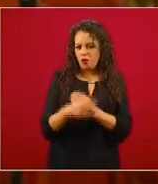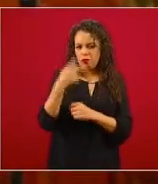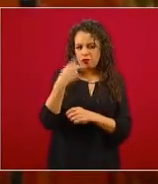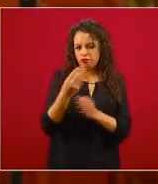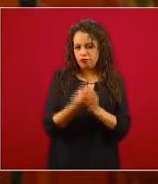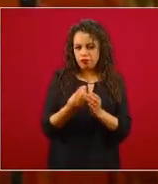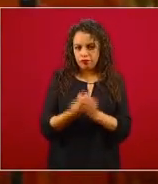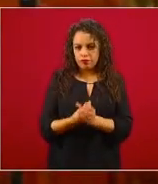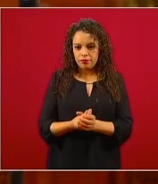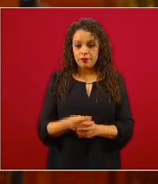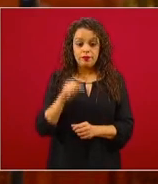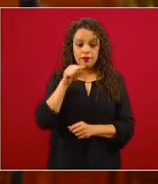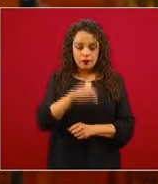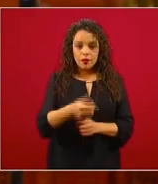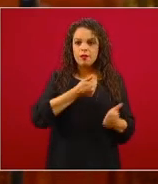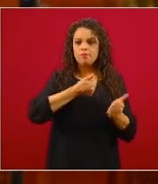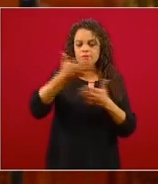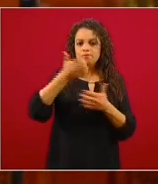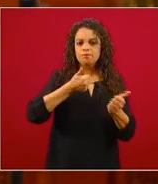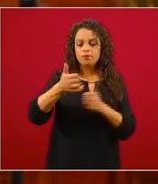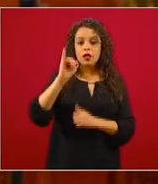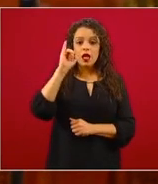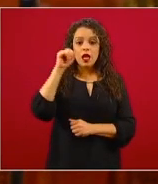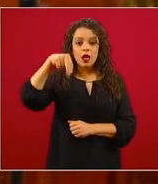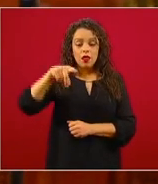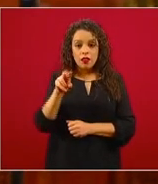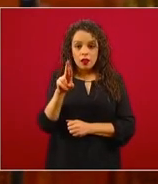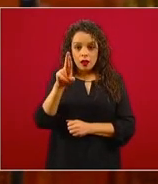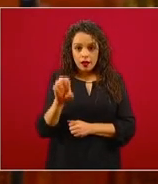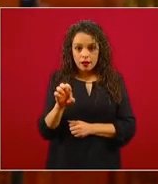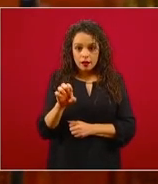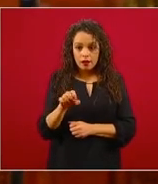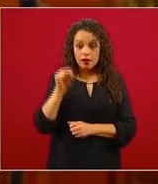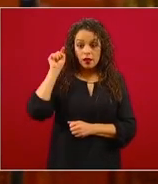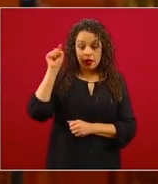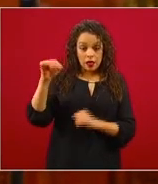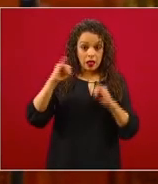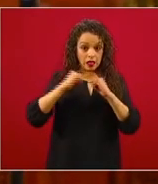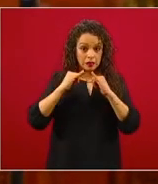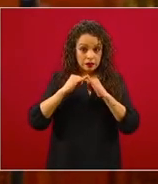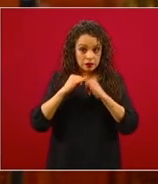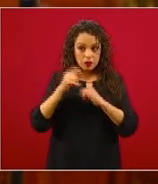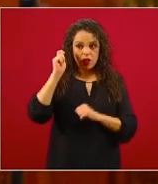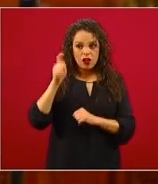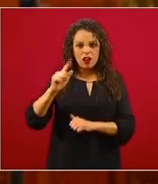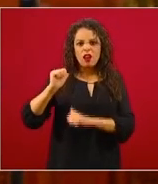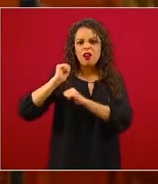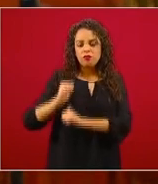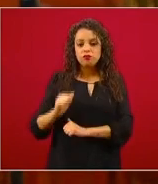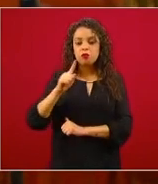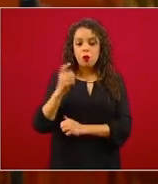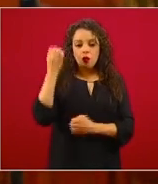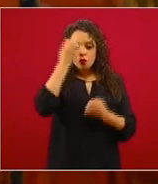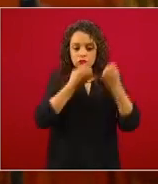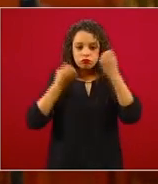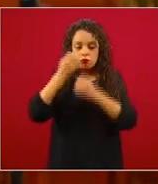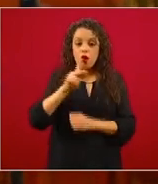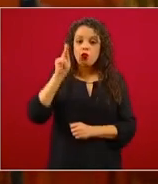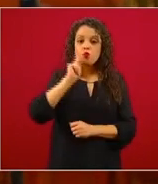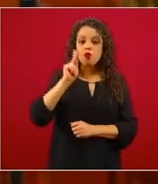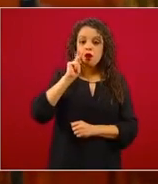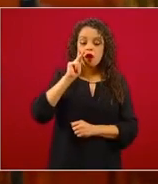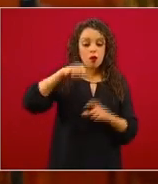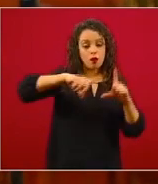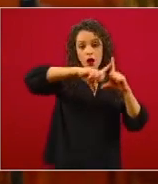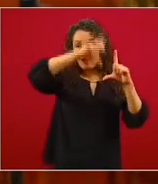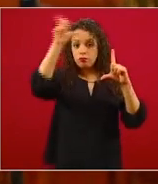laboratory equipment and supplies. These supplies are sent directly to the INDRE, which is the